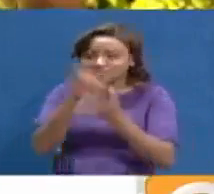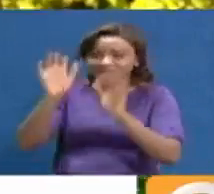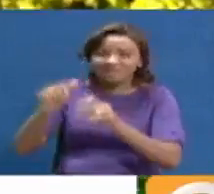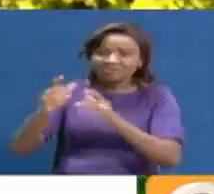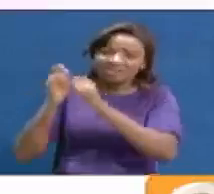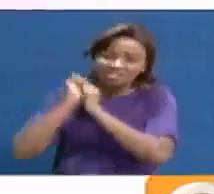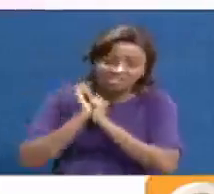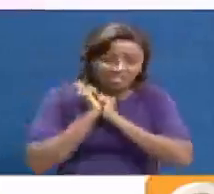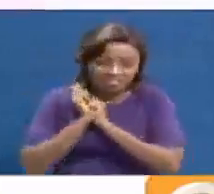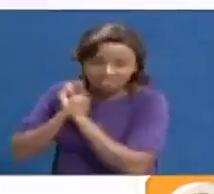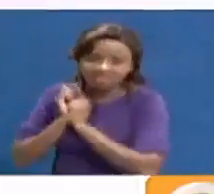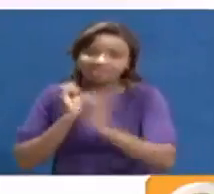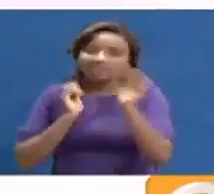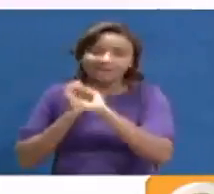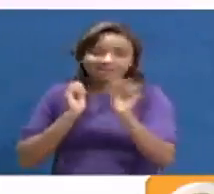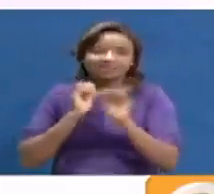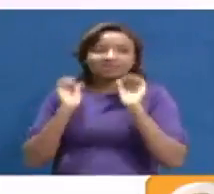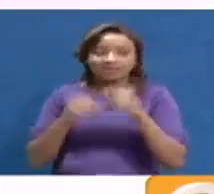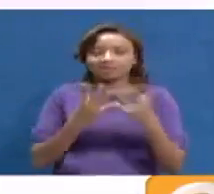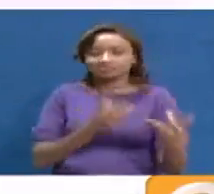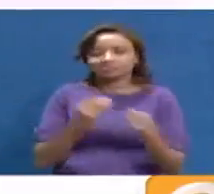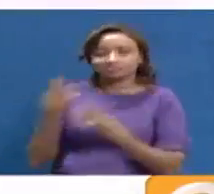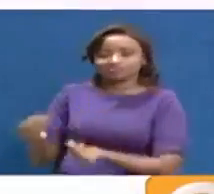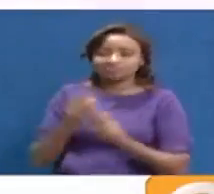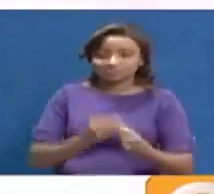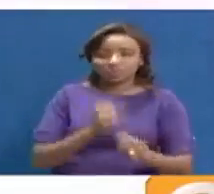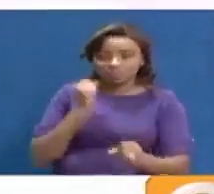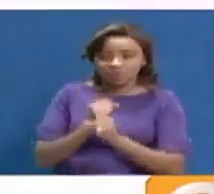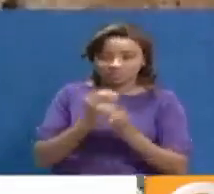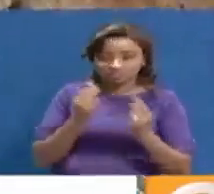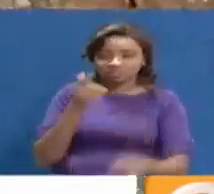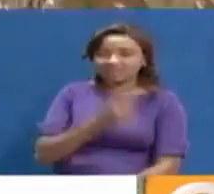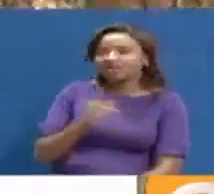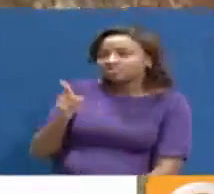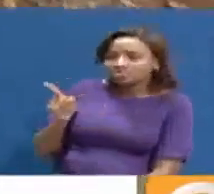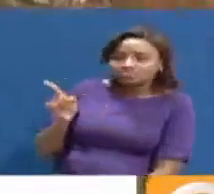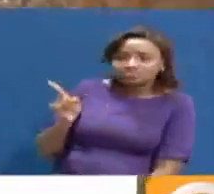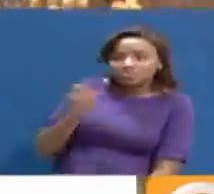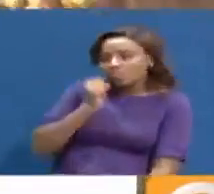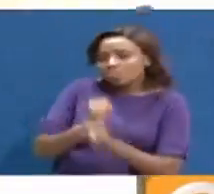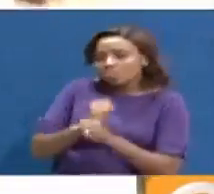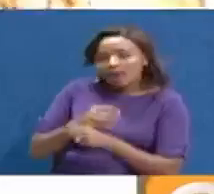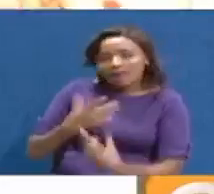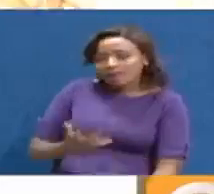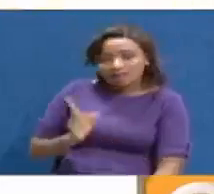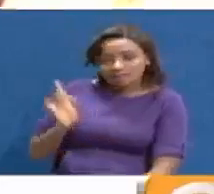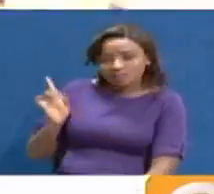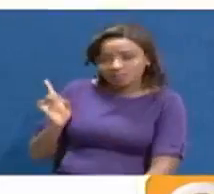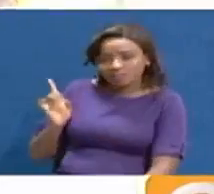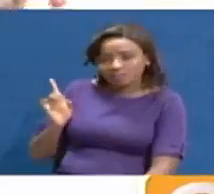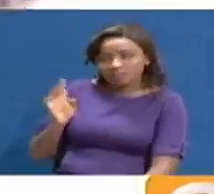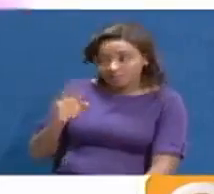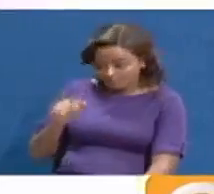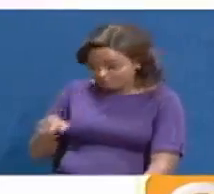kahawa, kupeleka kwa factory. But how exactly does the machine process coffee right from the shamba to the